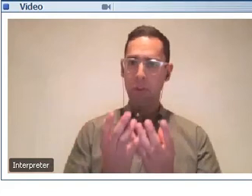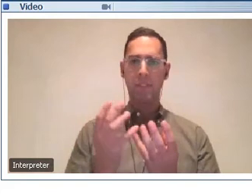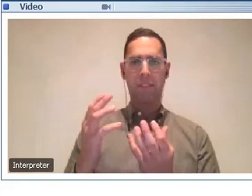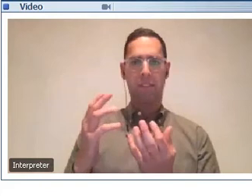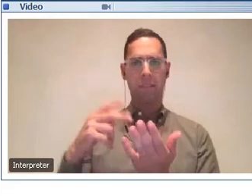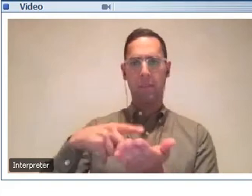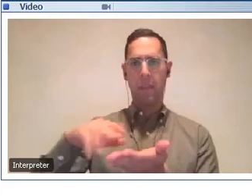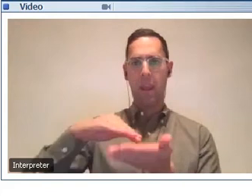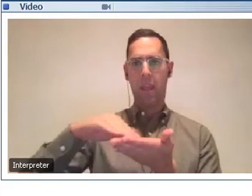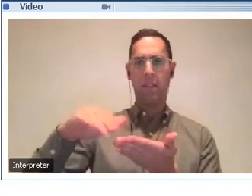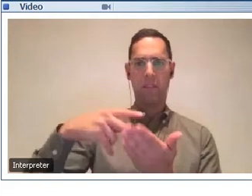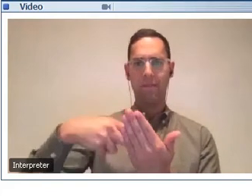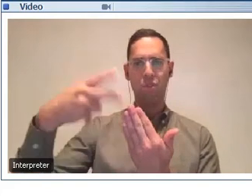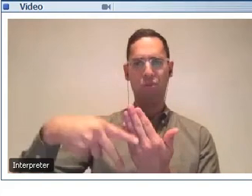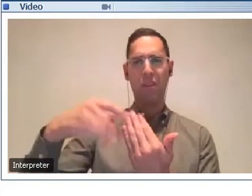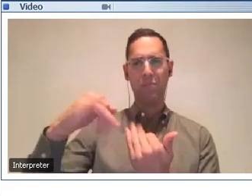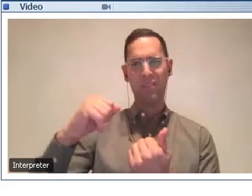their